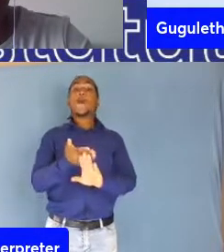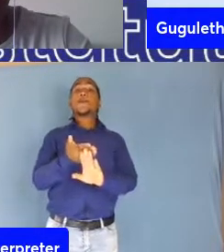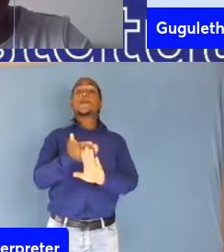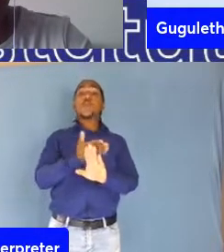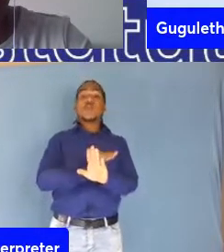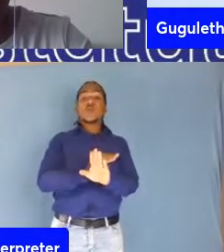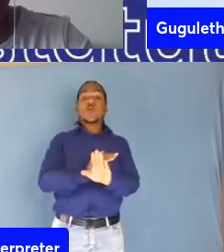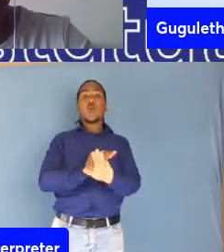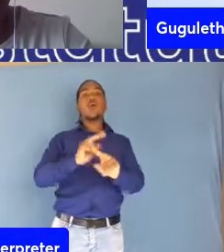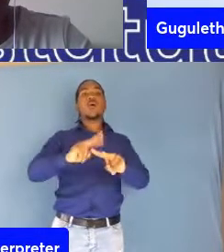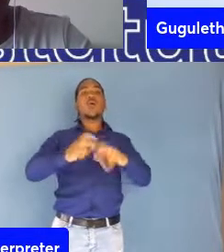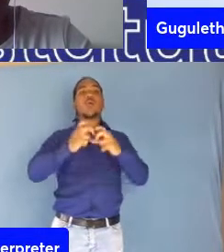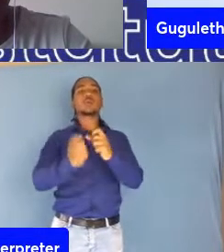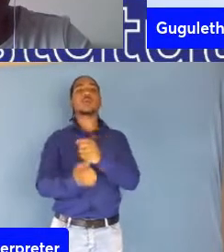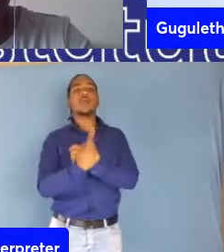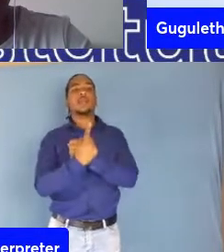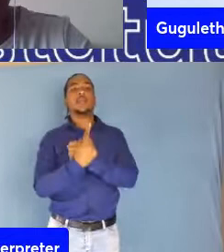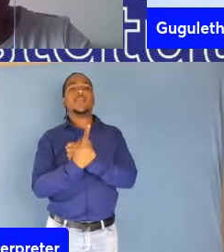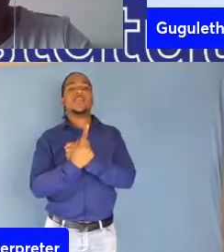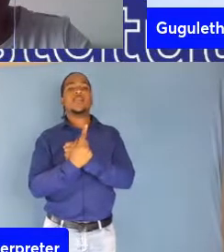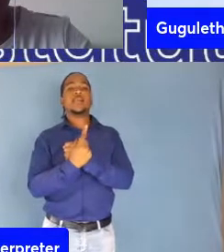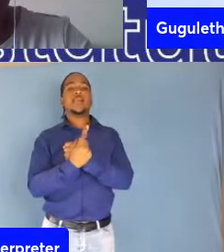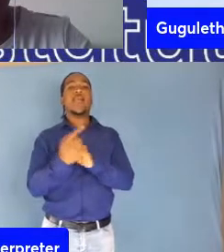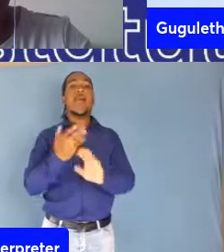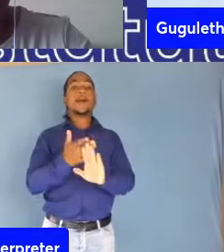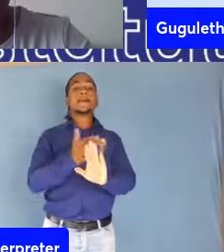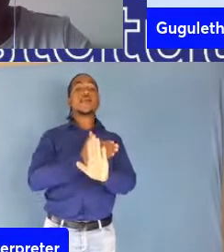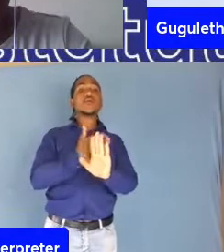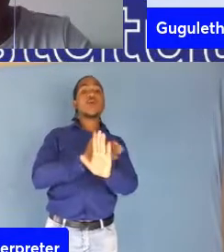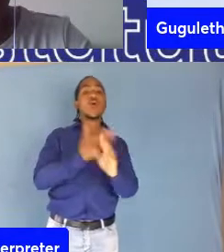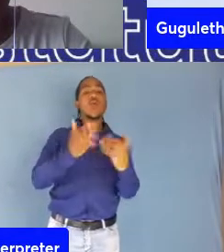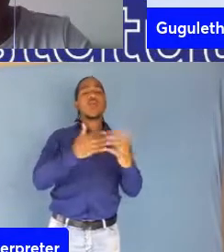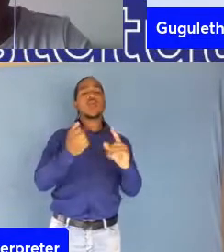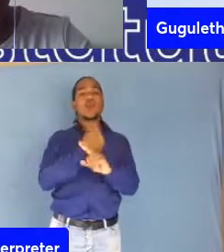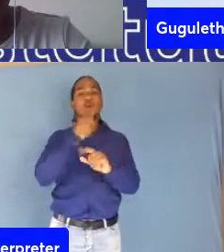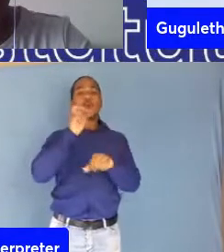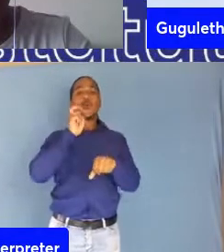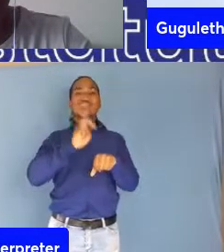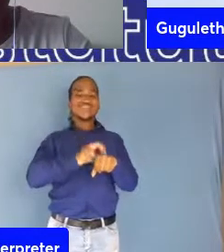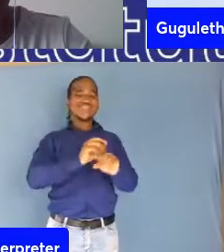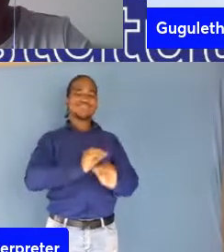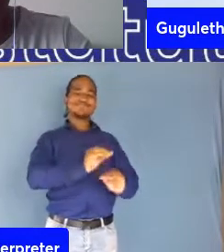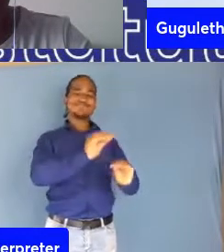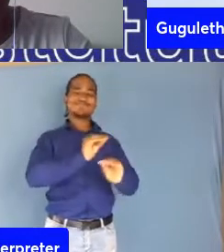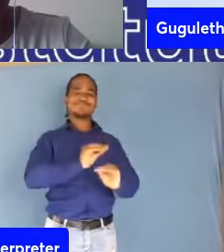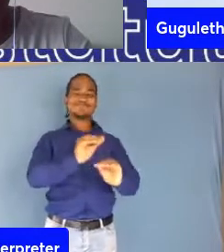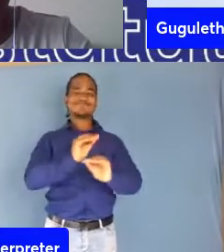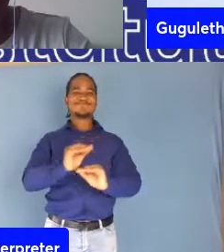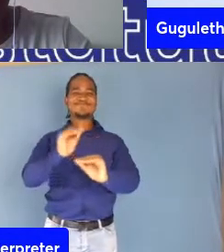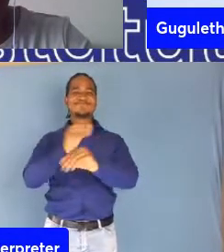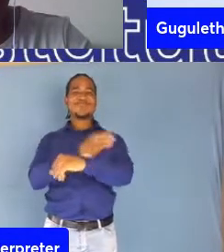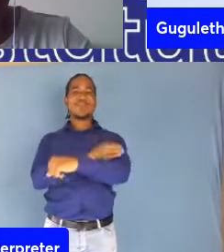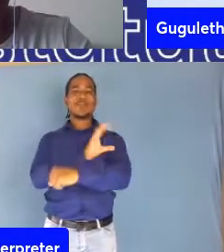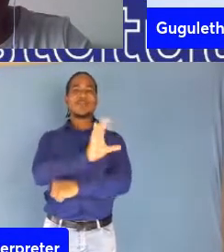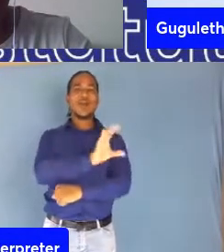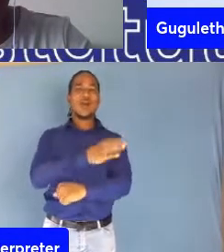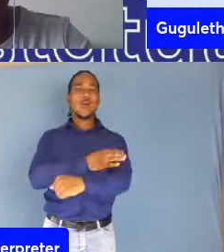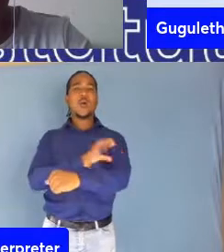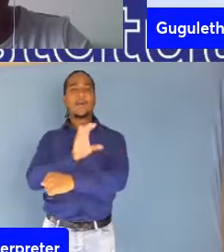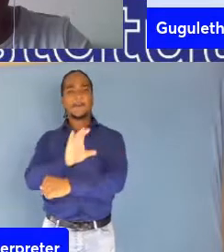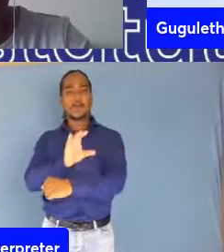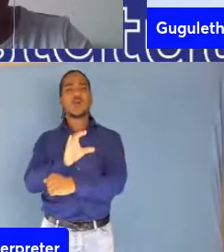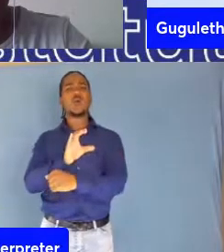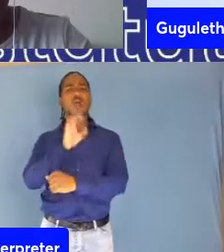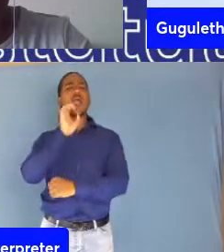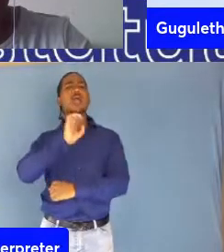Even before the rapes happen, we need to give them so much empowerment. We need to make sure that we have enough time with them so that